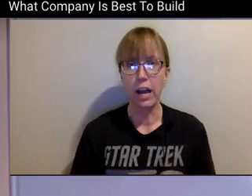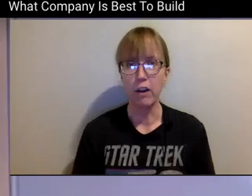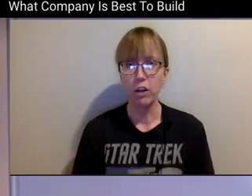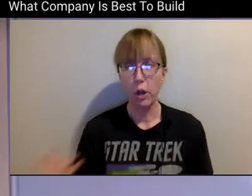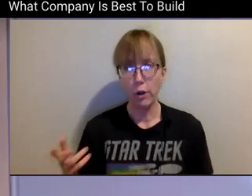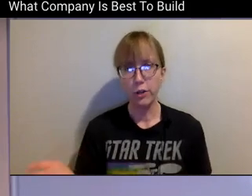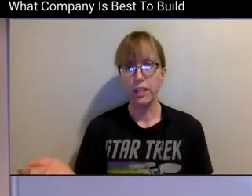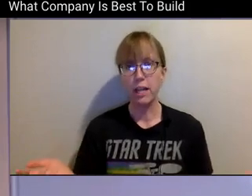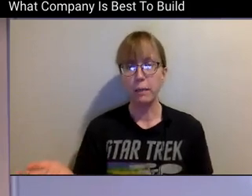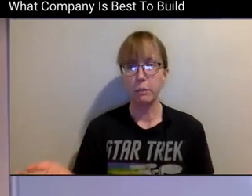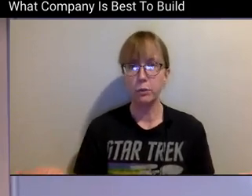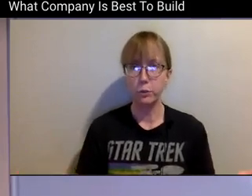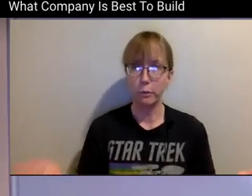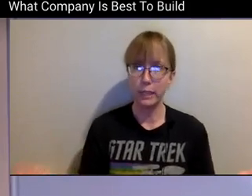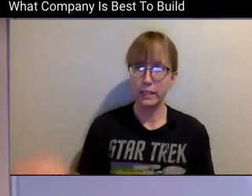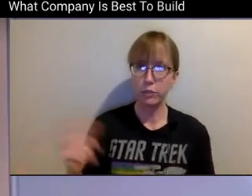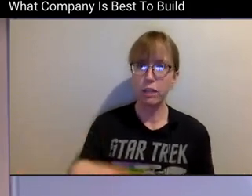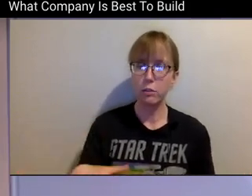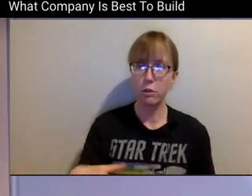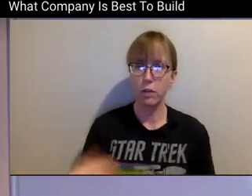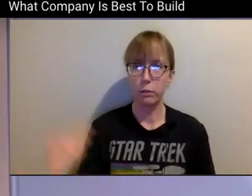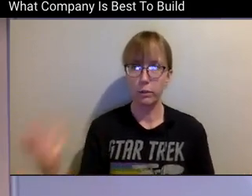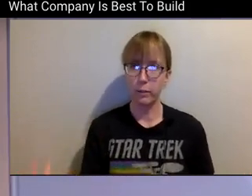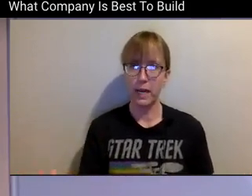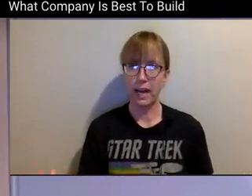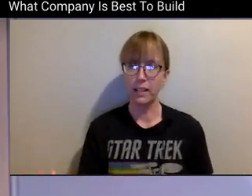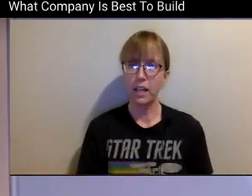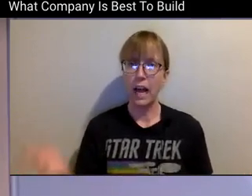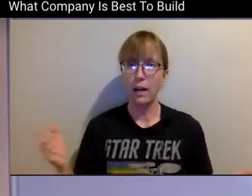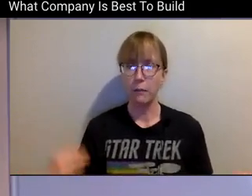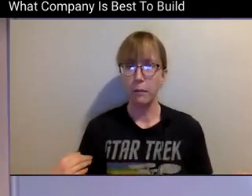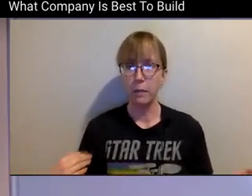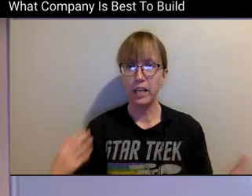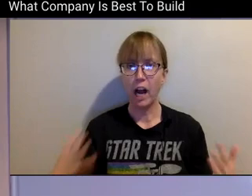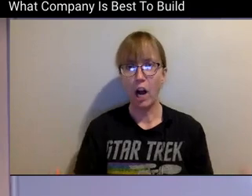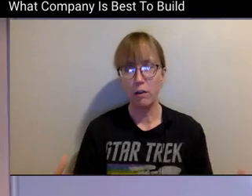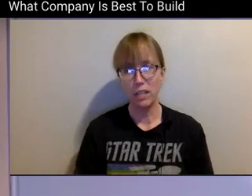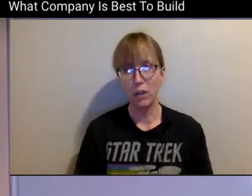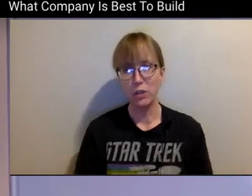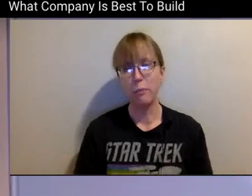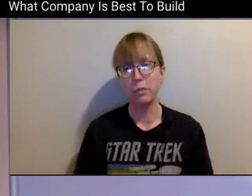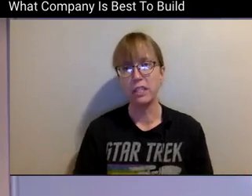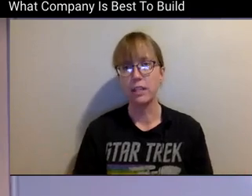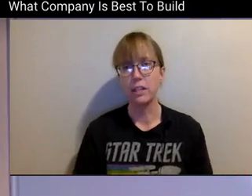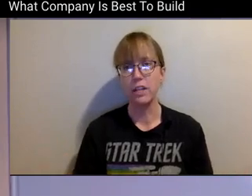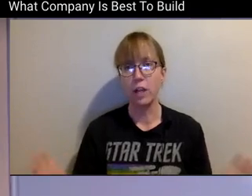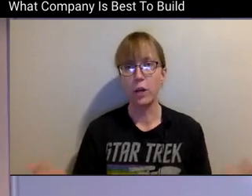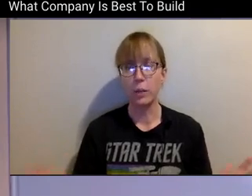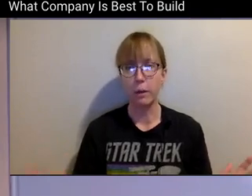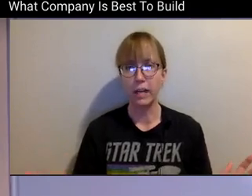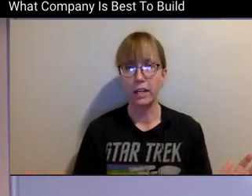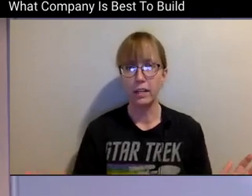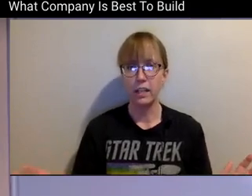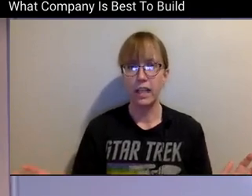washing their hair. You're just getting people to replace their drugstore shampoo with Monat. And in my opinion, $100 shampoo and conditioner is